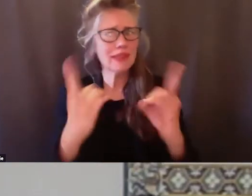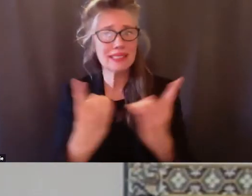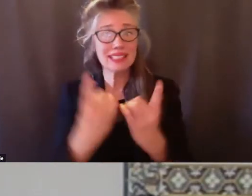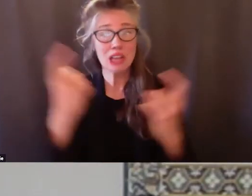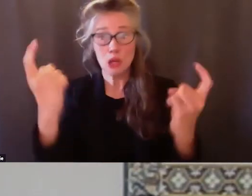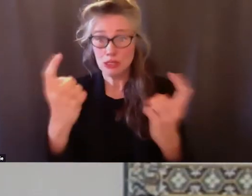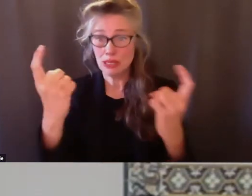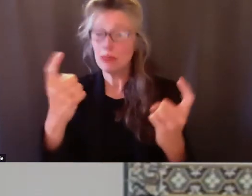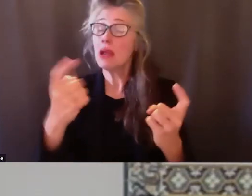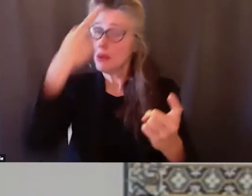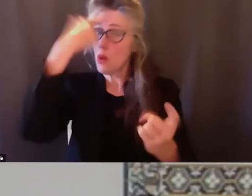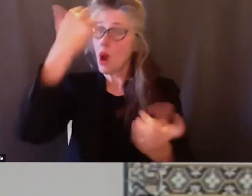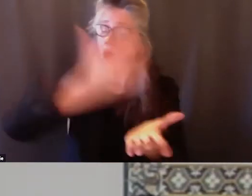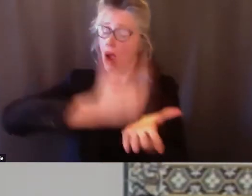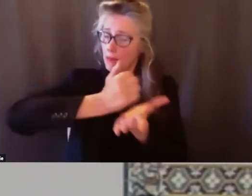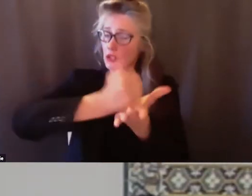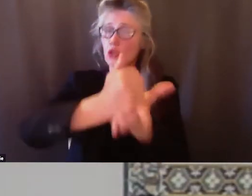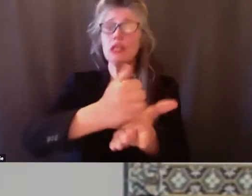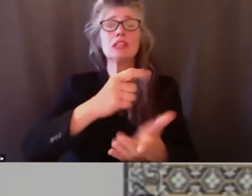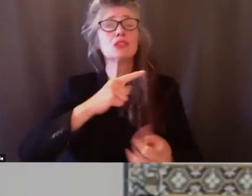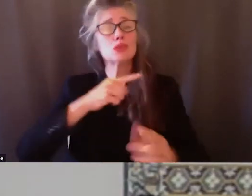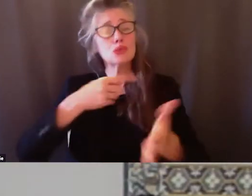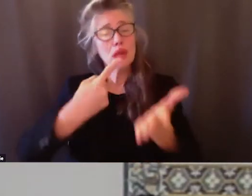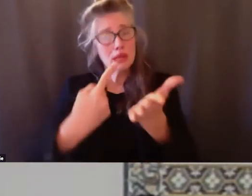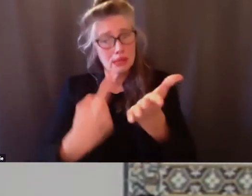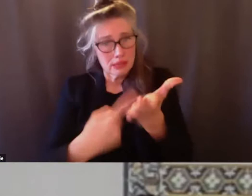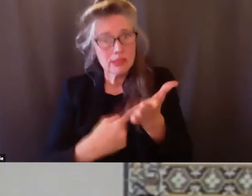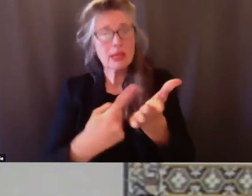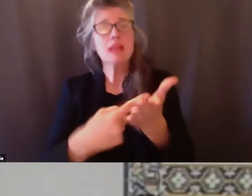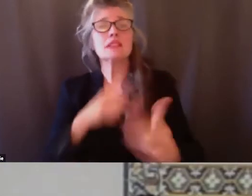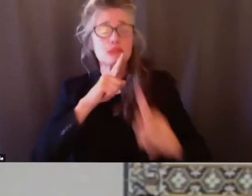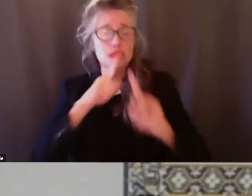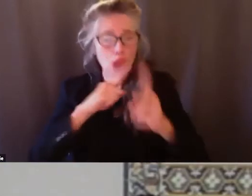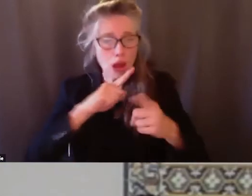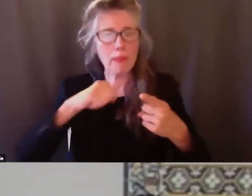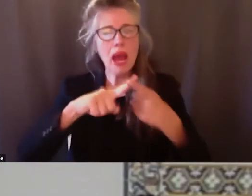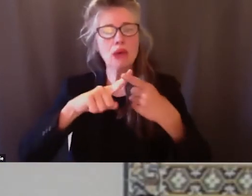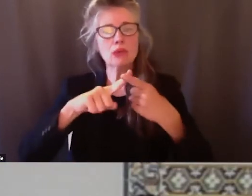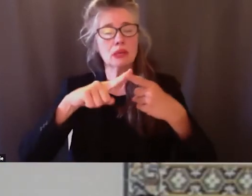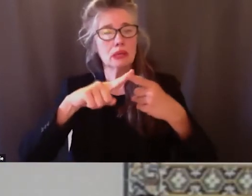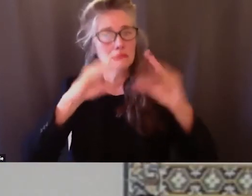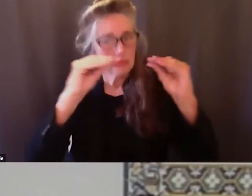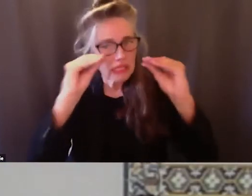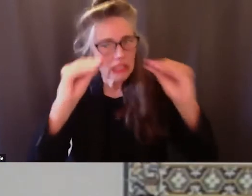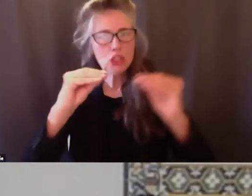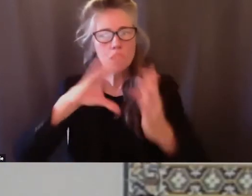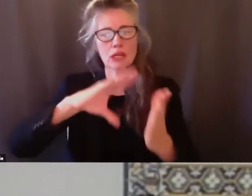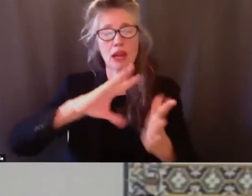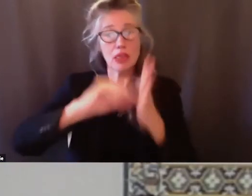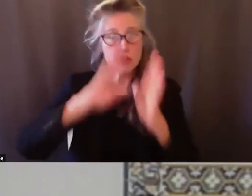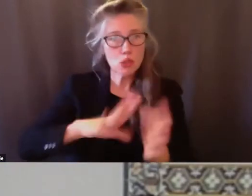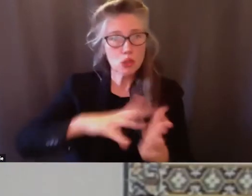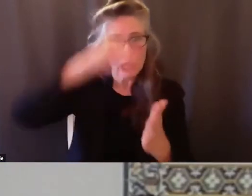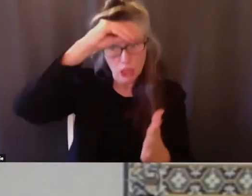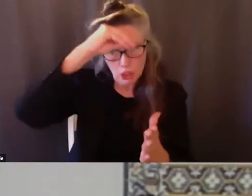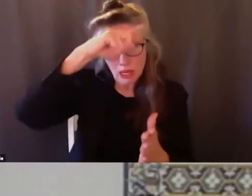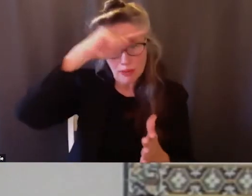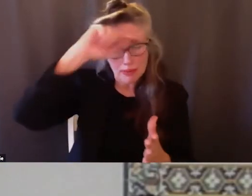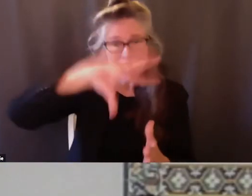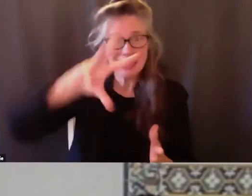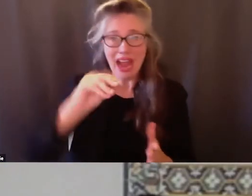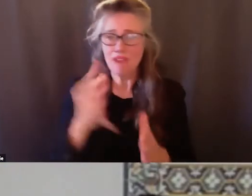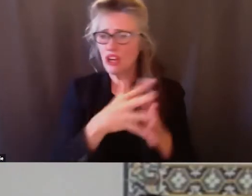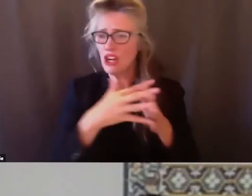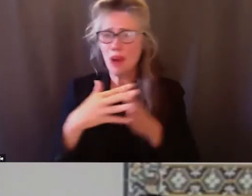it's an opportunity to talk about history so that all of our students can learn about history. African American kids, they don't know